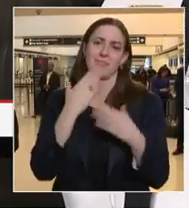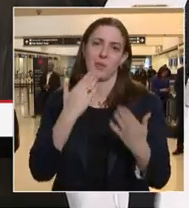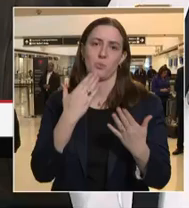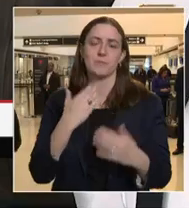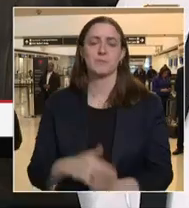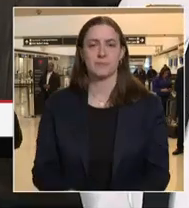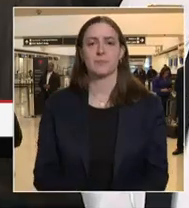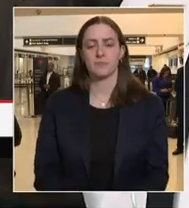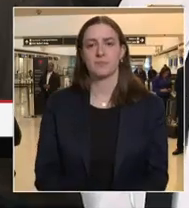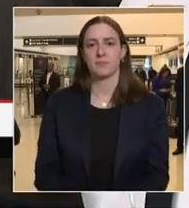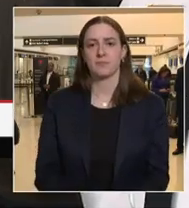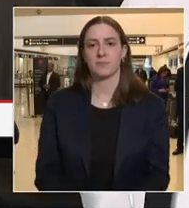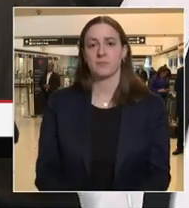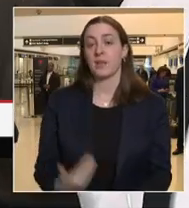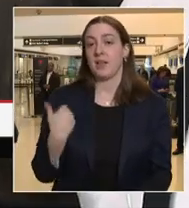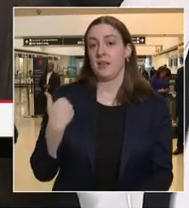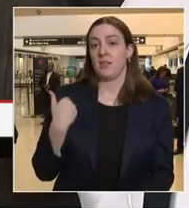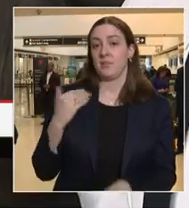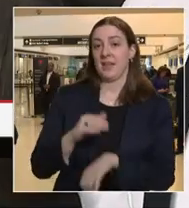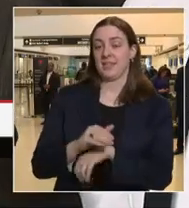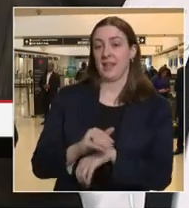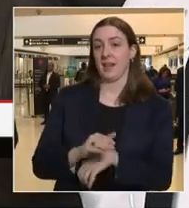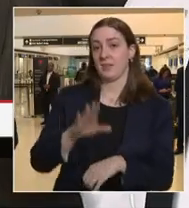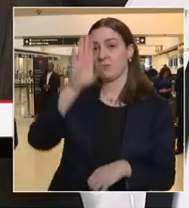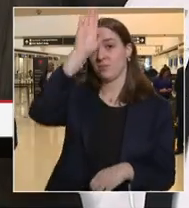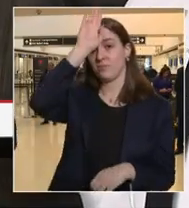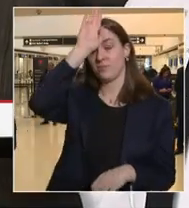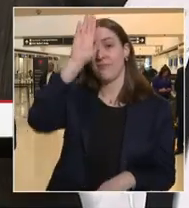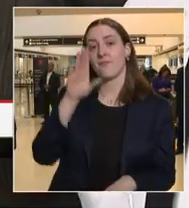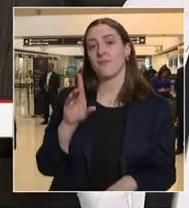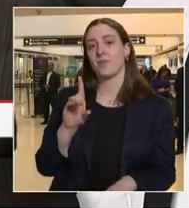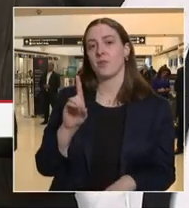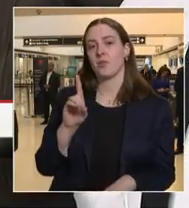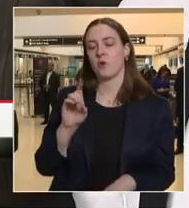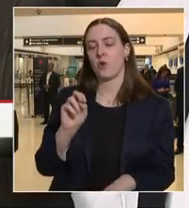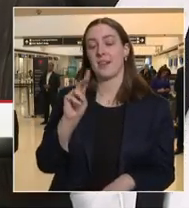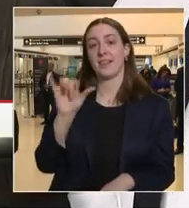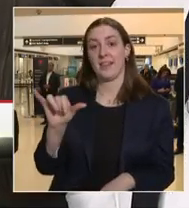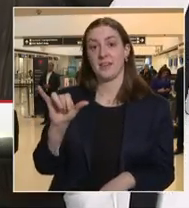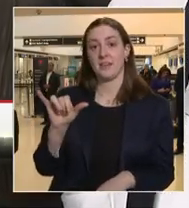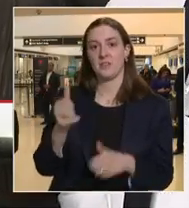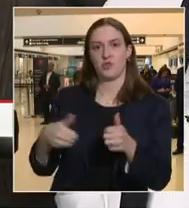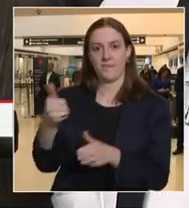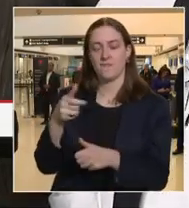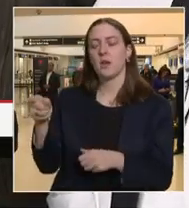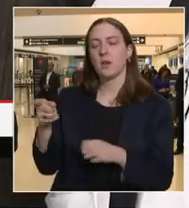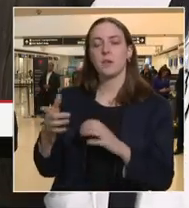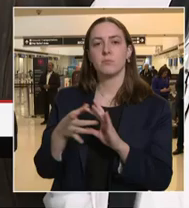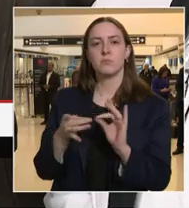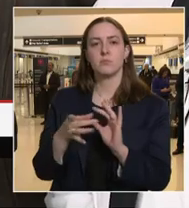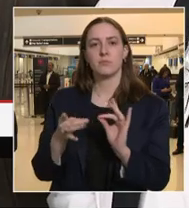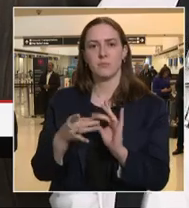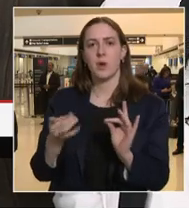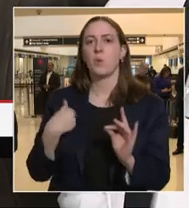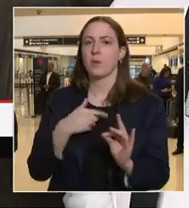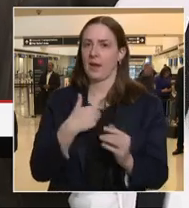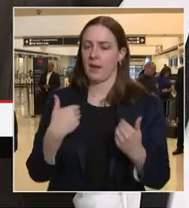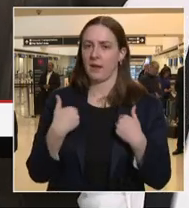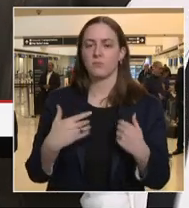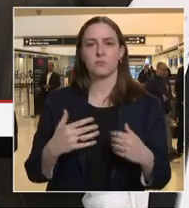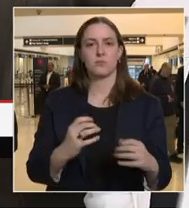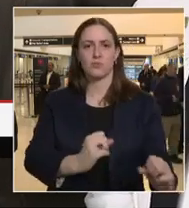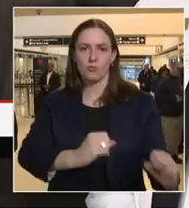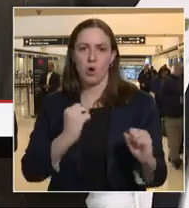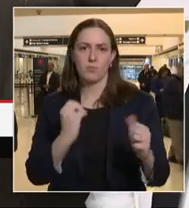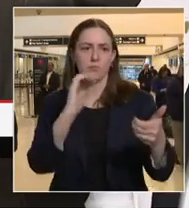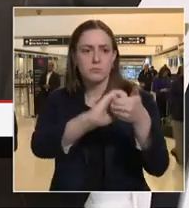reported in last night's briefing that we have a strong mutual aid agreement in our region, and those teams have worked